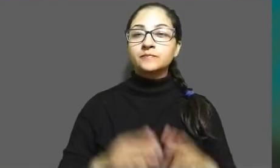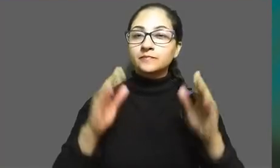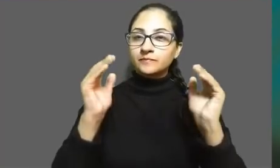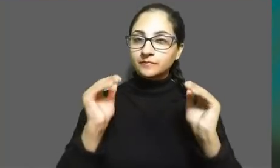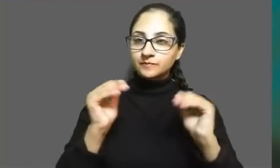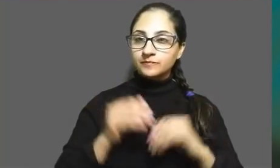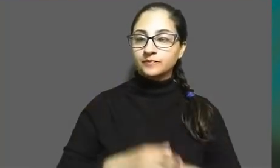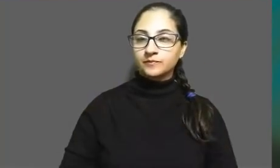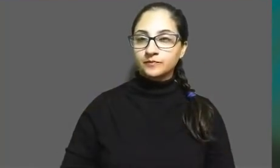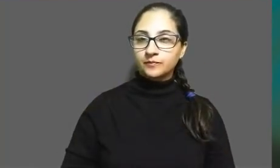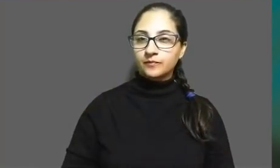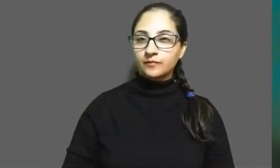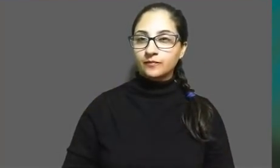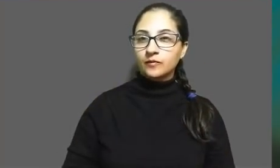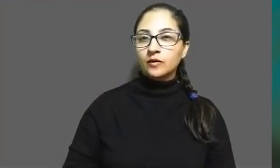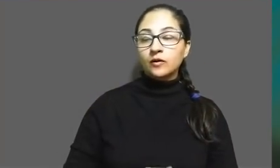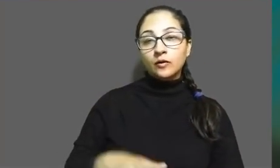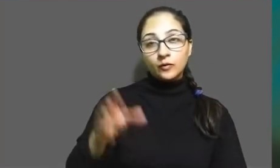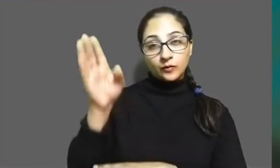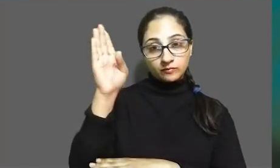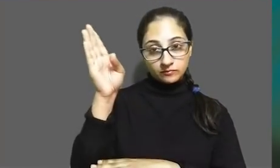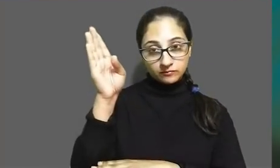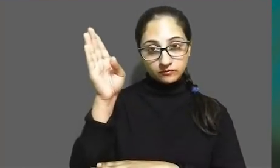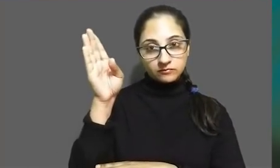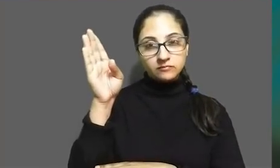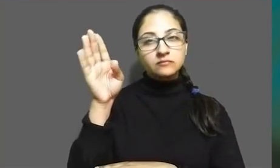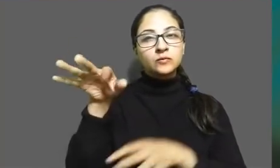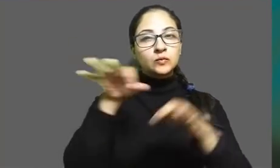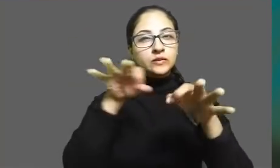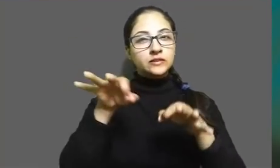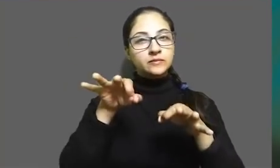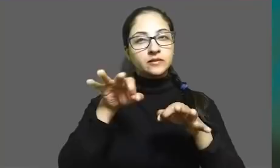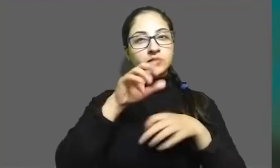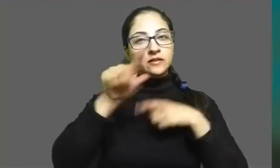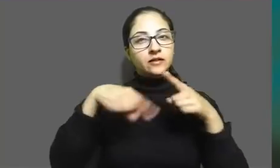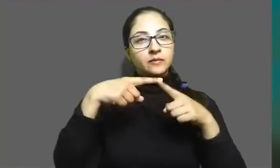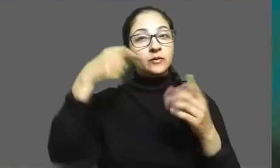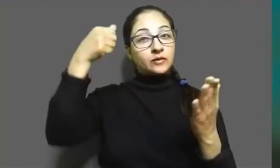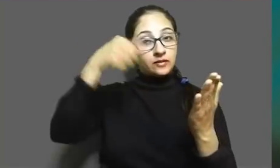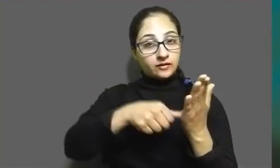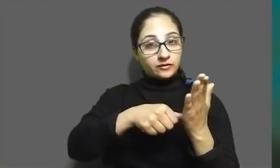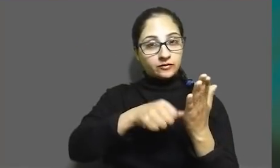And I think that's a really fantastic message.